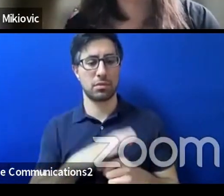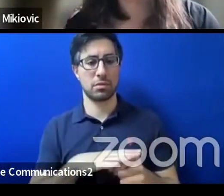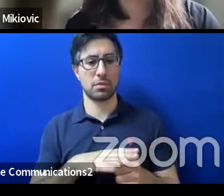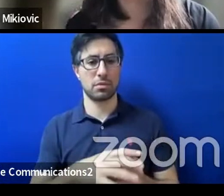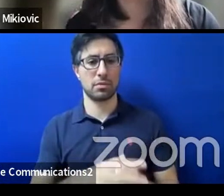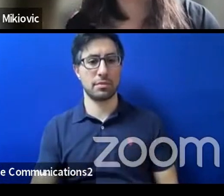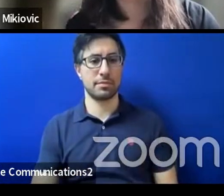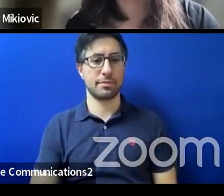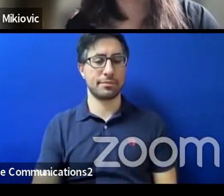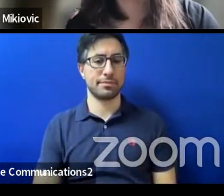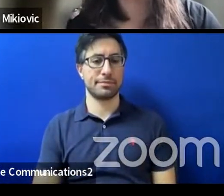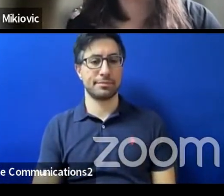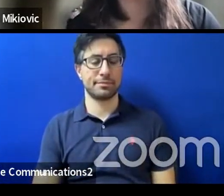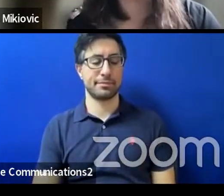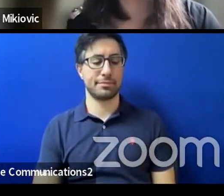land.